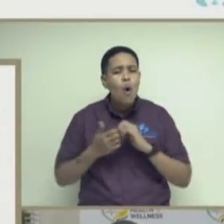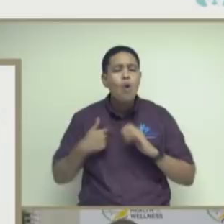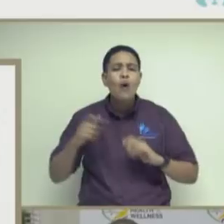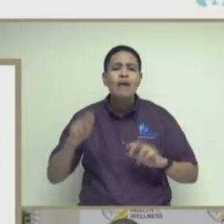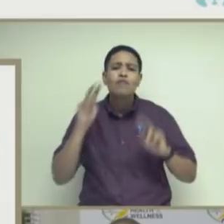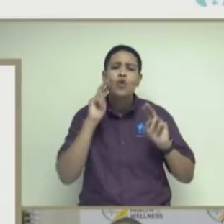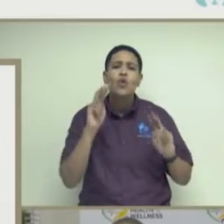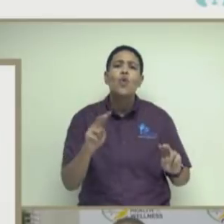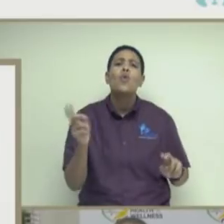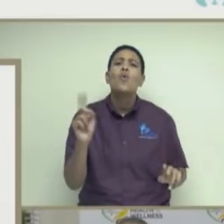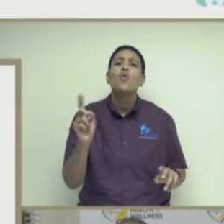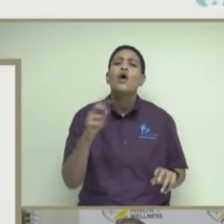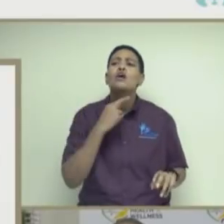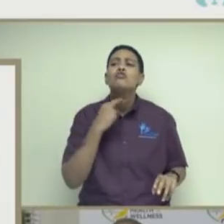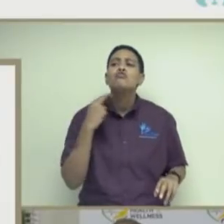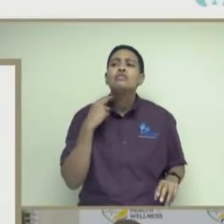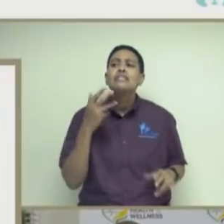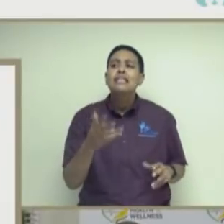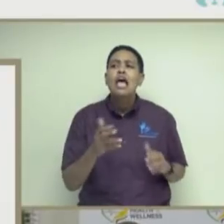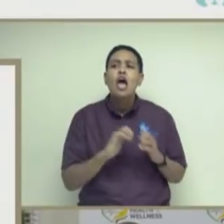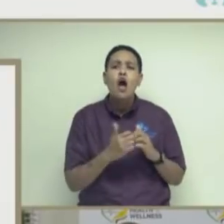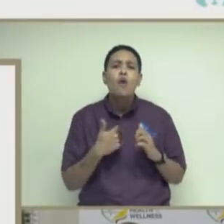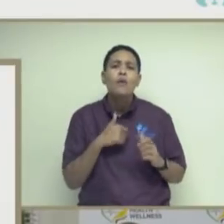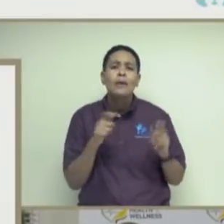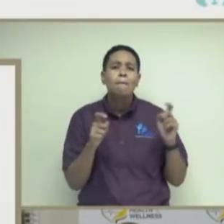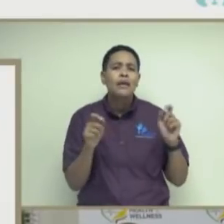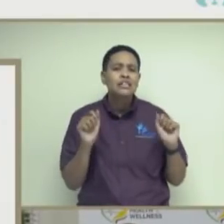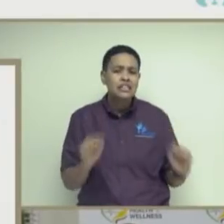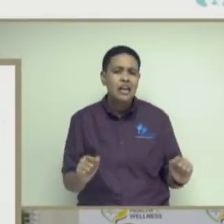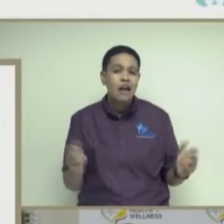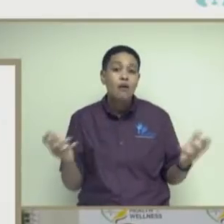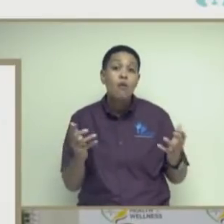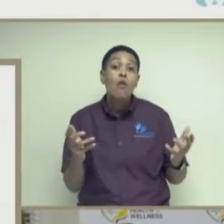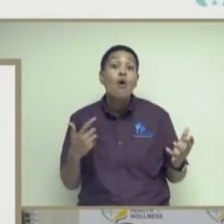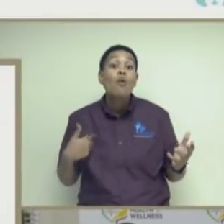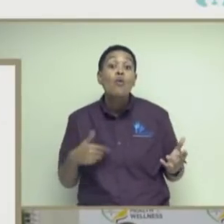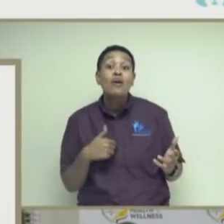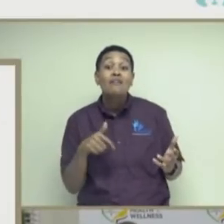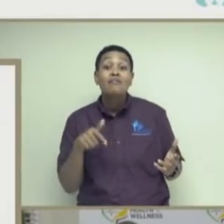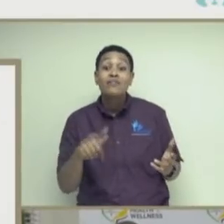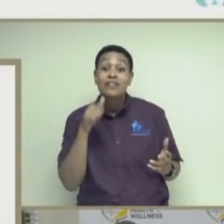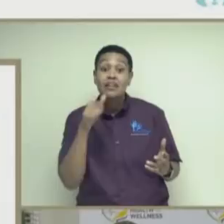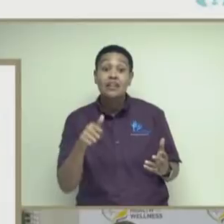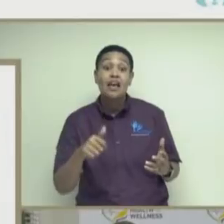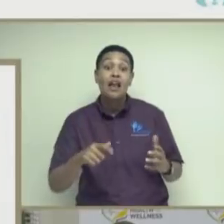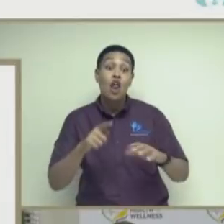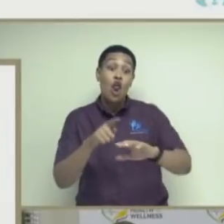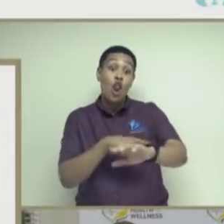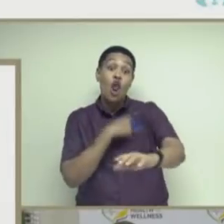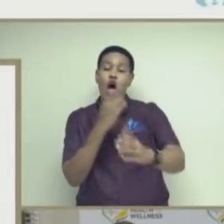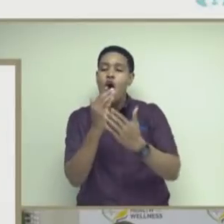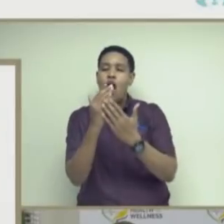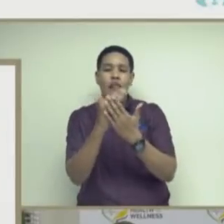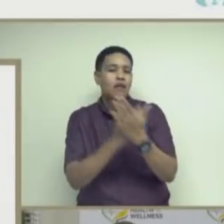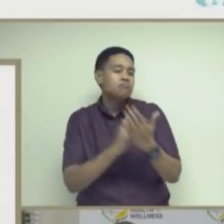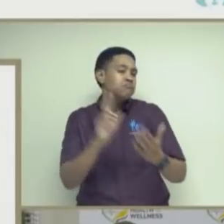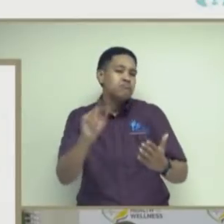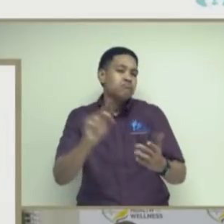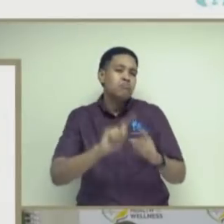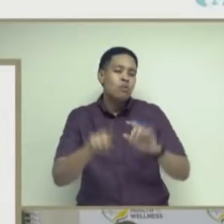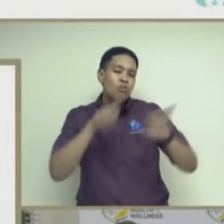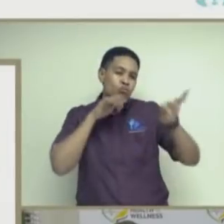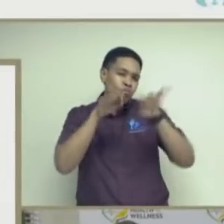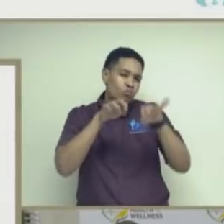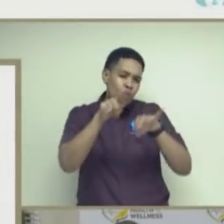at where are the risks and how do we manage them. And this is not an exhaustive list, but this is just to outline